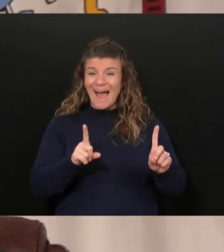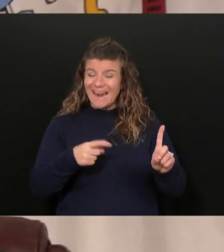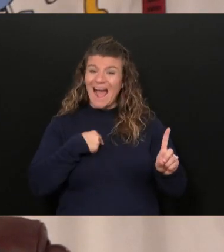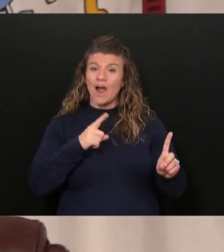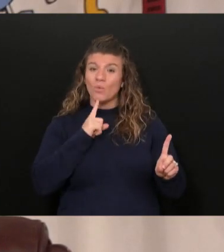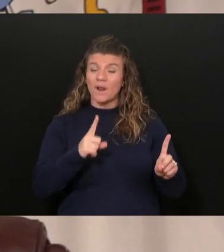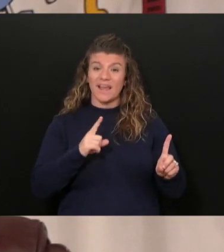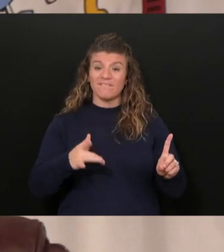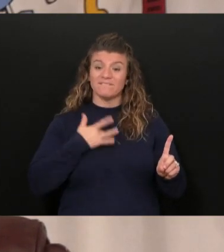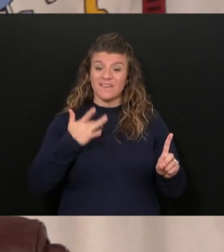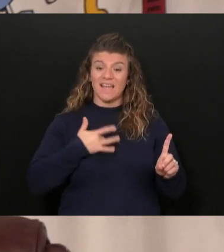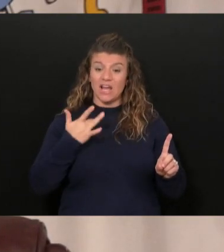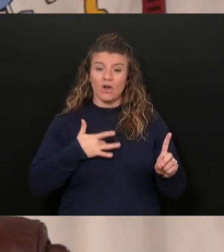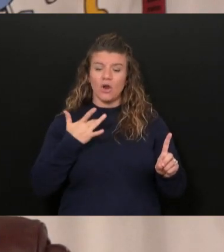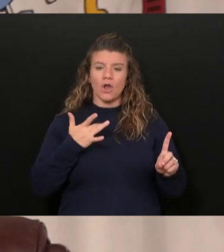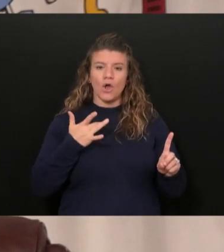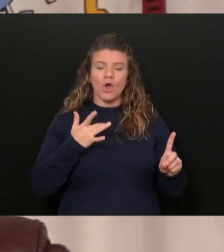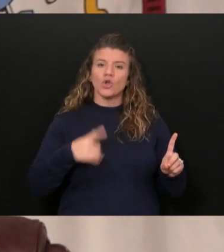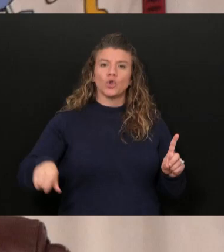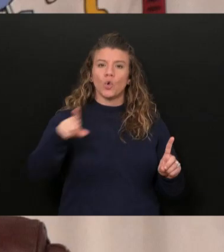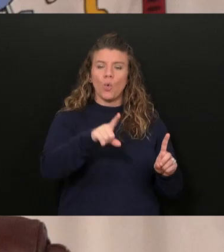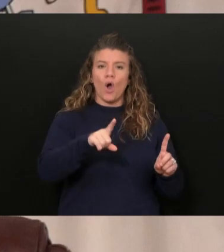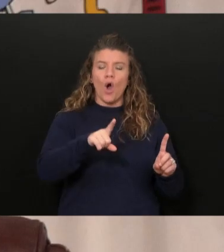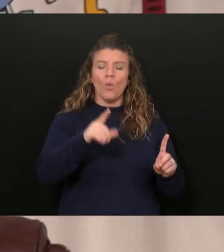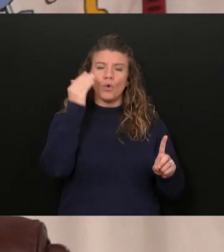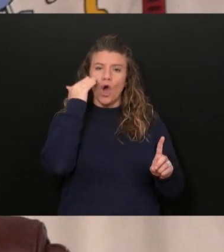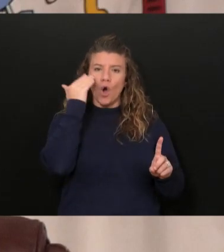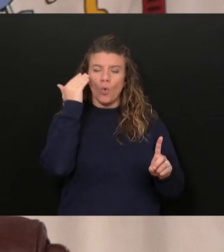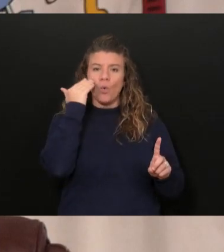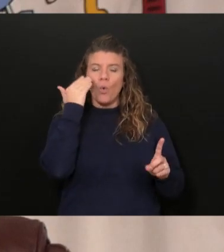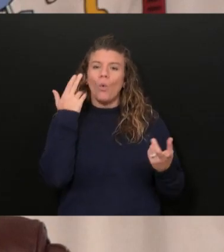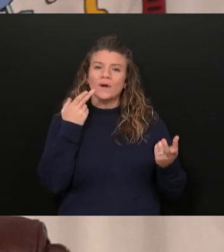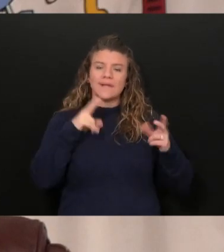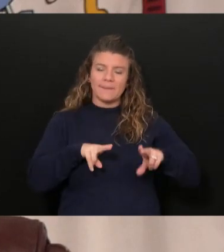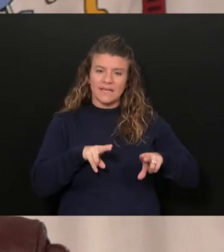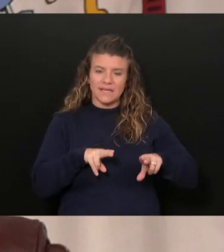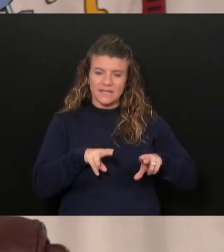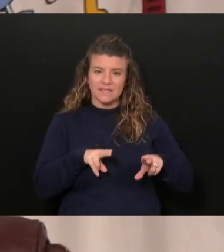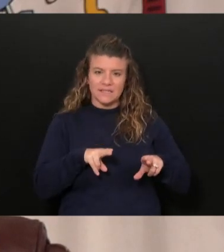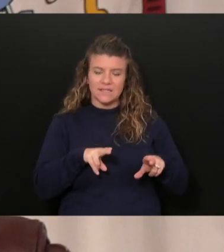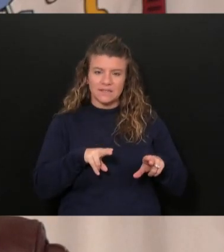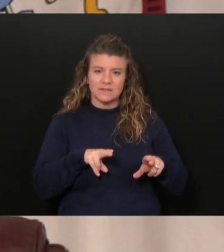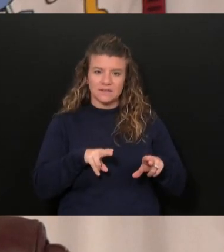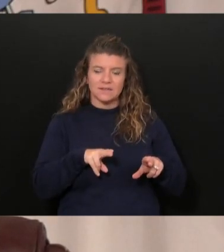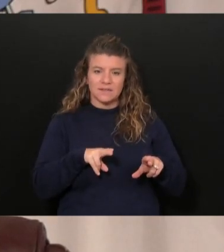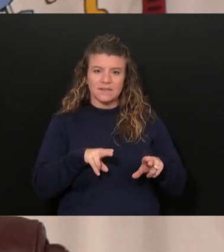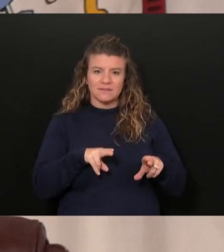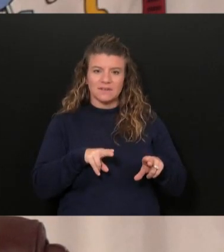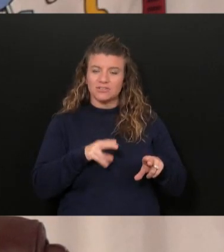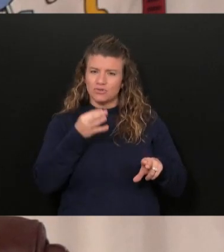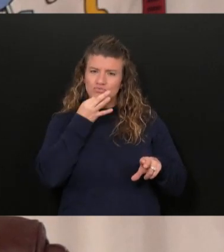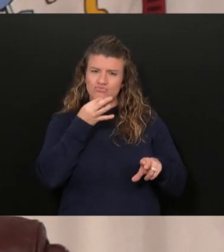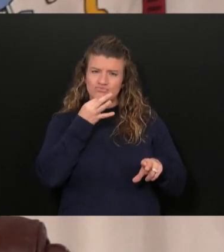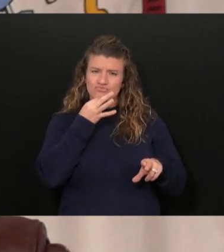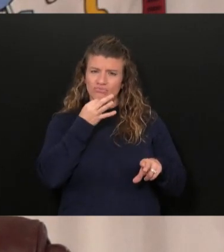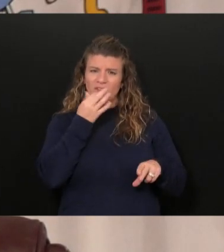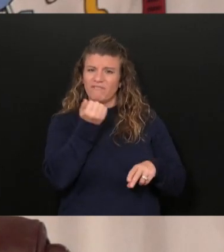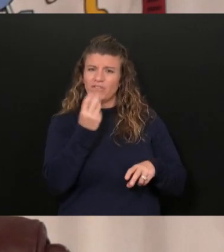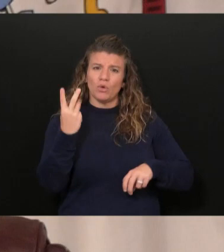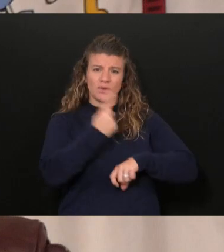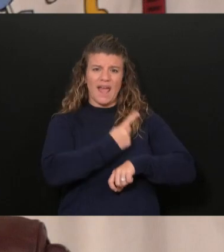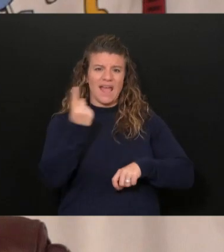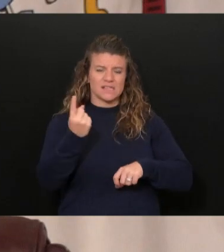think that you're going to have knowledge of what's going on within a matter of